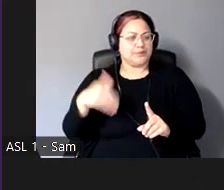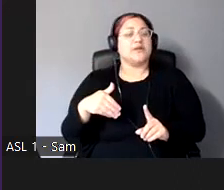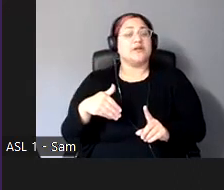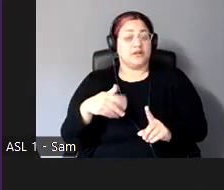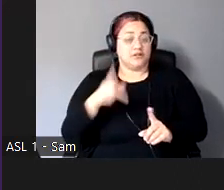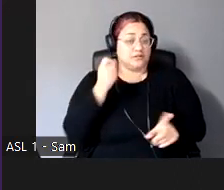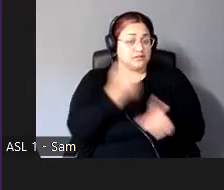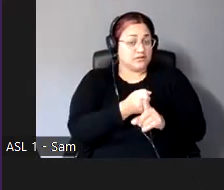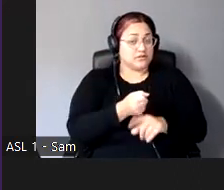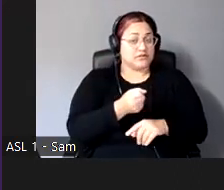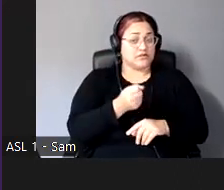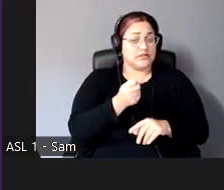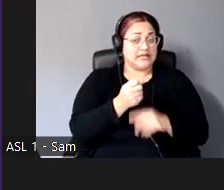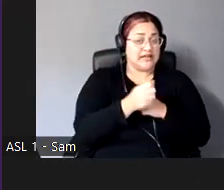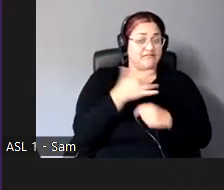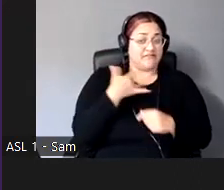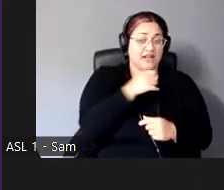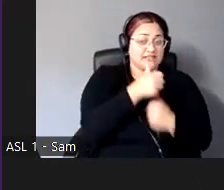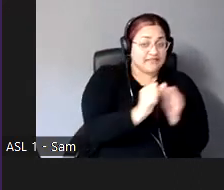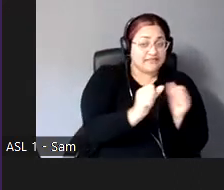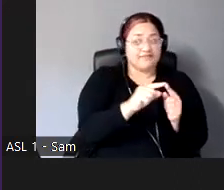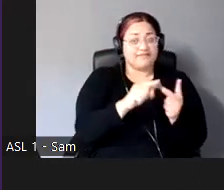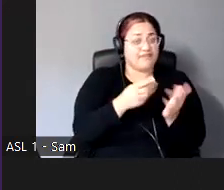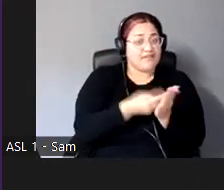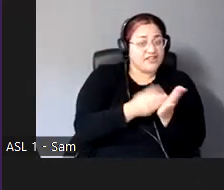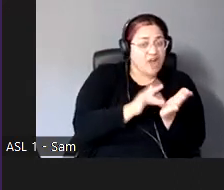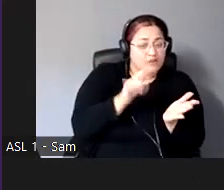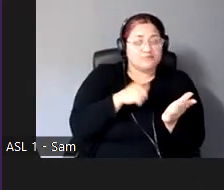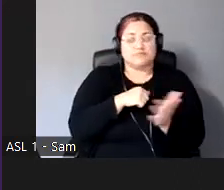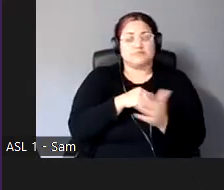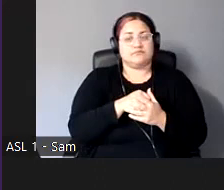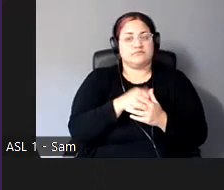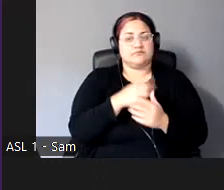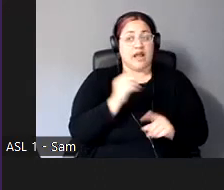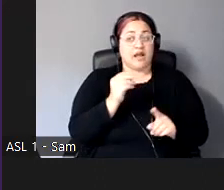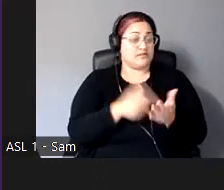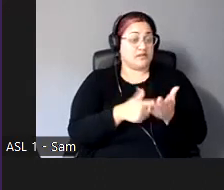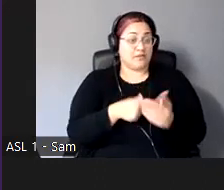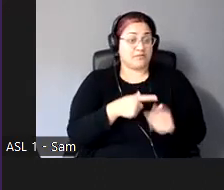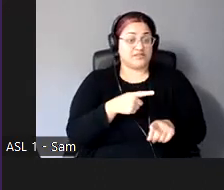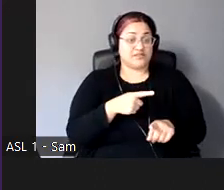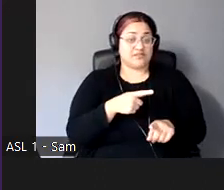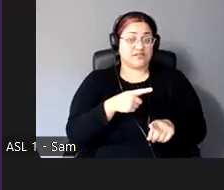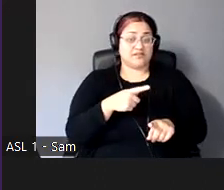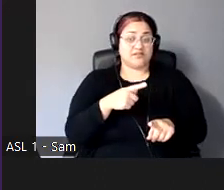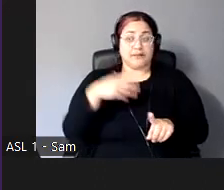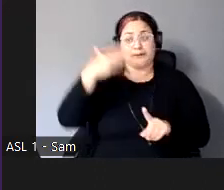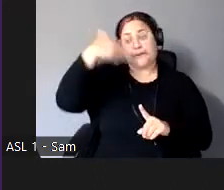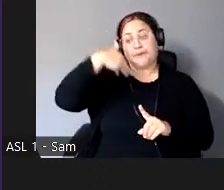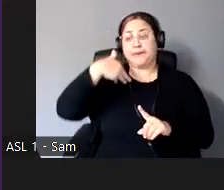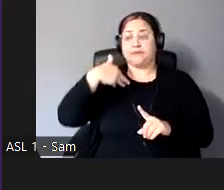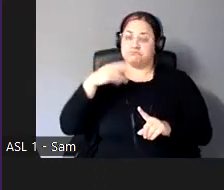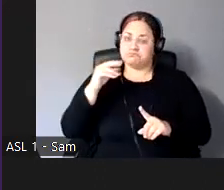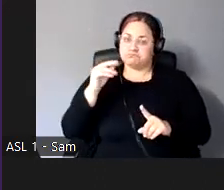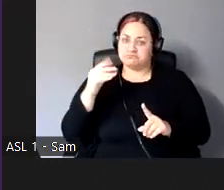well. And they all don't just occur in isolation. They usually overlap with one another. So if someone's